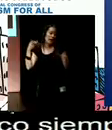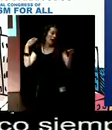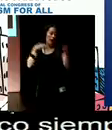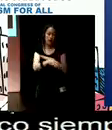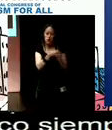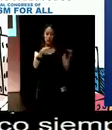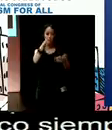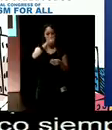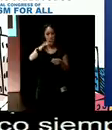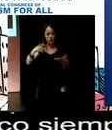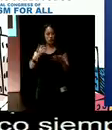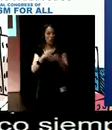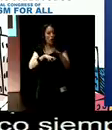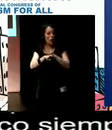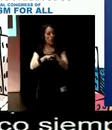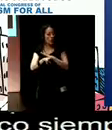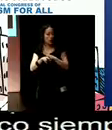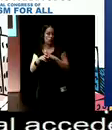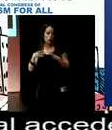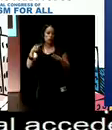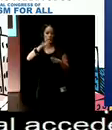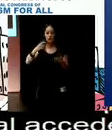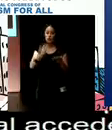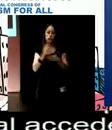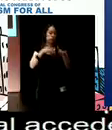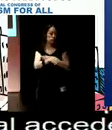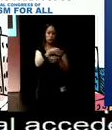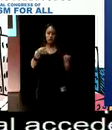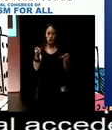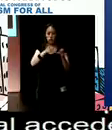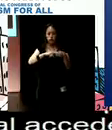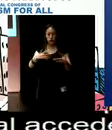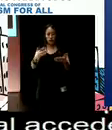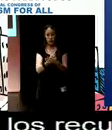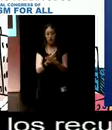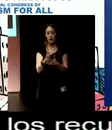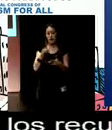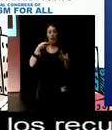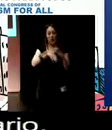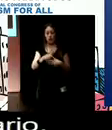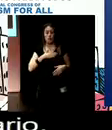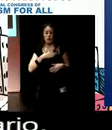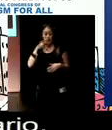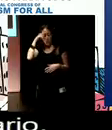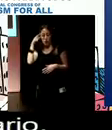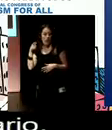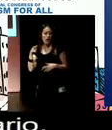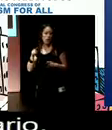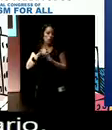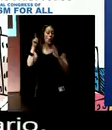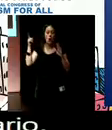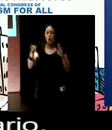and we have to permit to enable all layers of the society to have access, free access to the